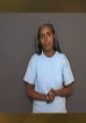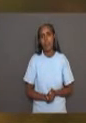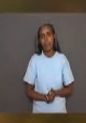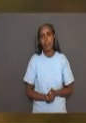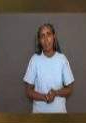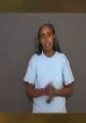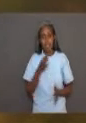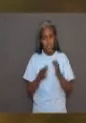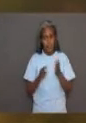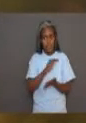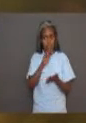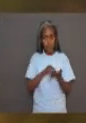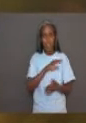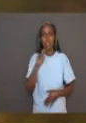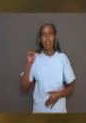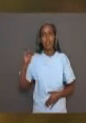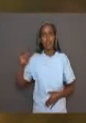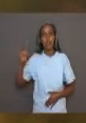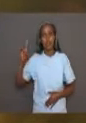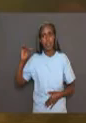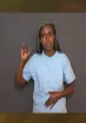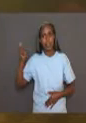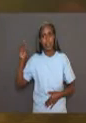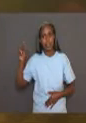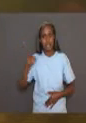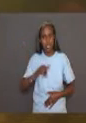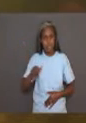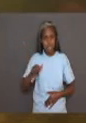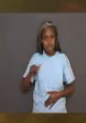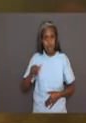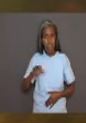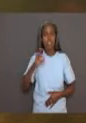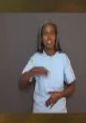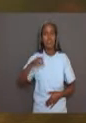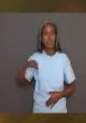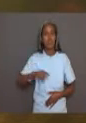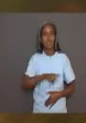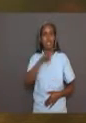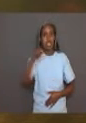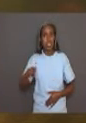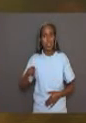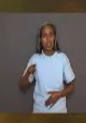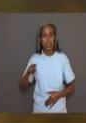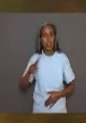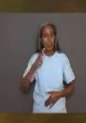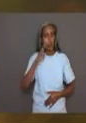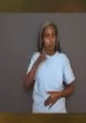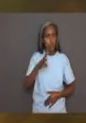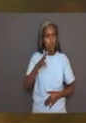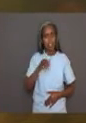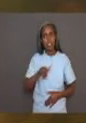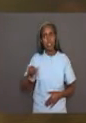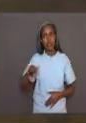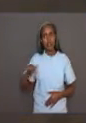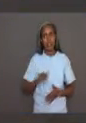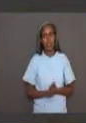If the mean and the median are the same, the frequency curve will be